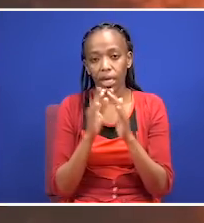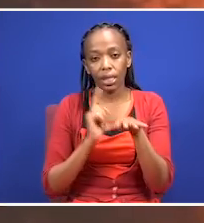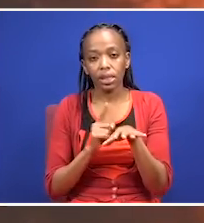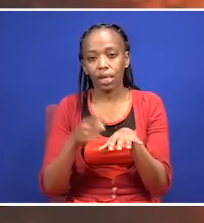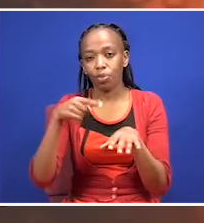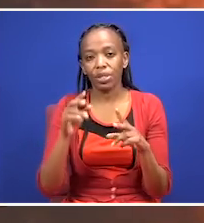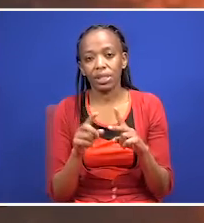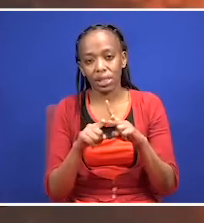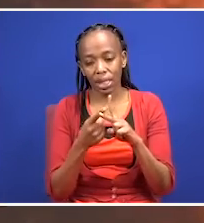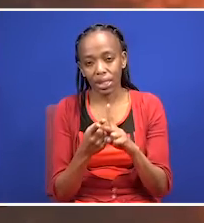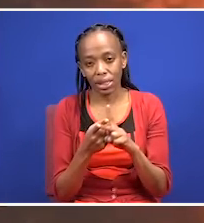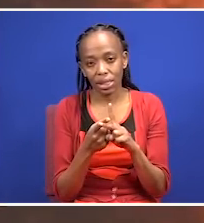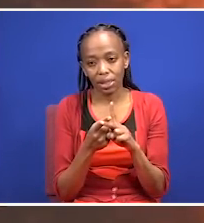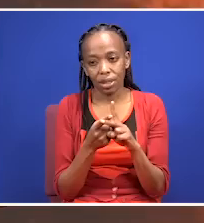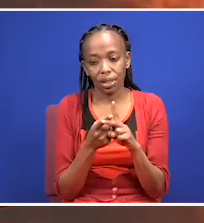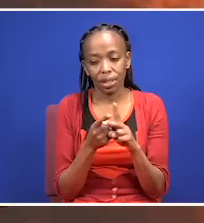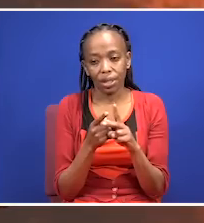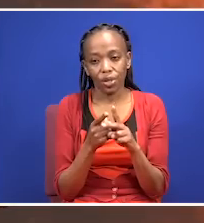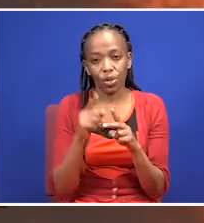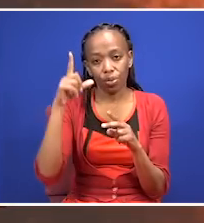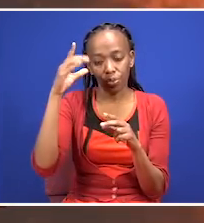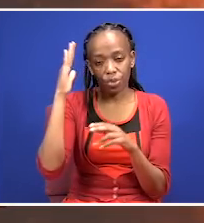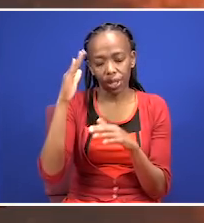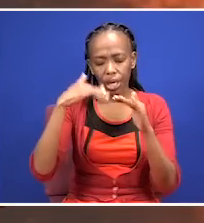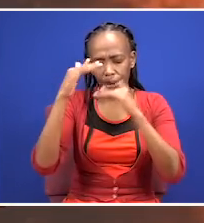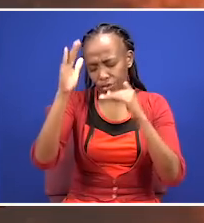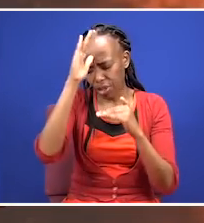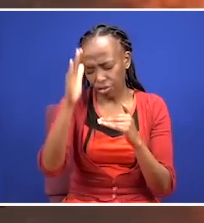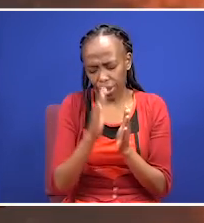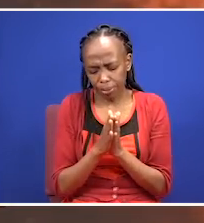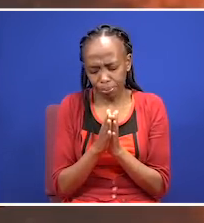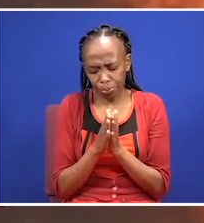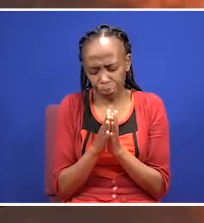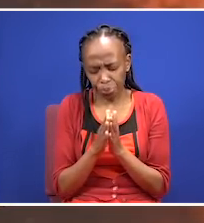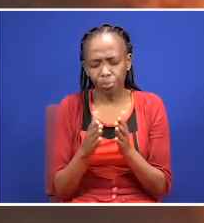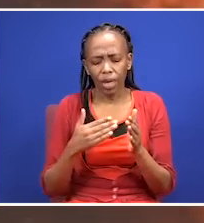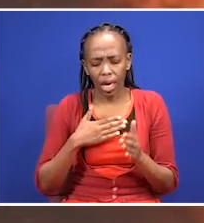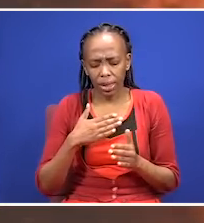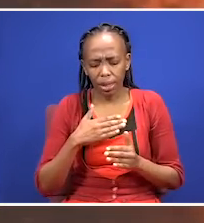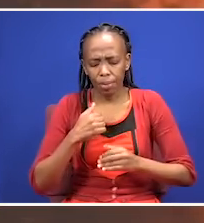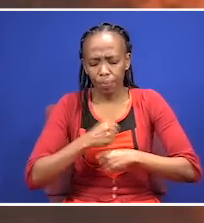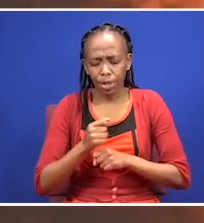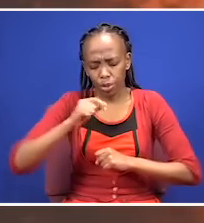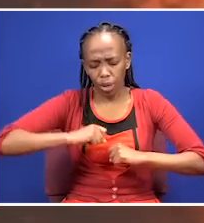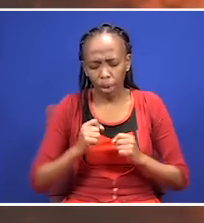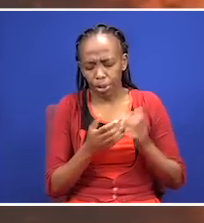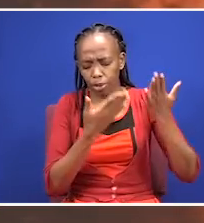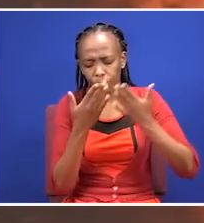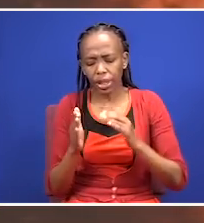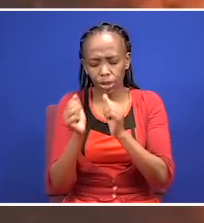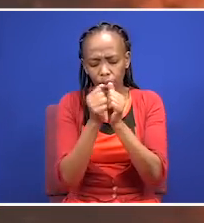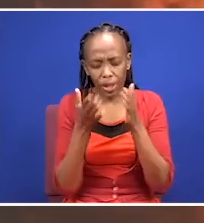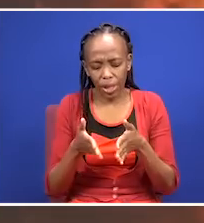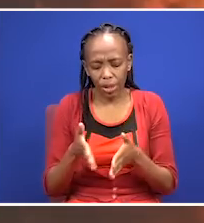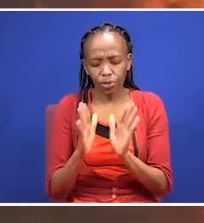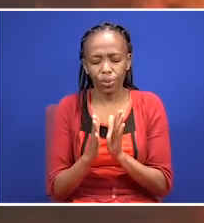begin uh as we begin the sharing of the word our heavenly father it has pleased you to bring us together in